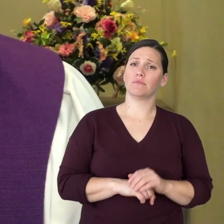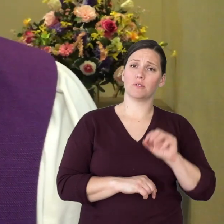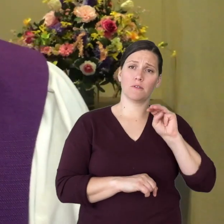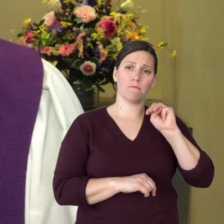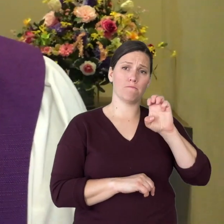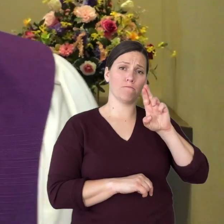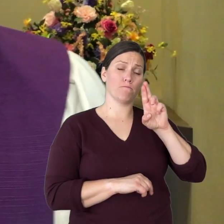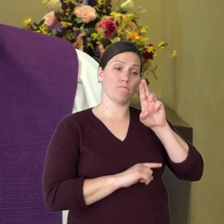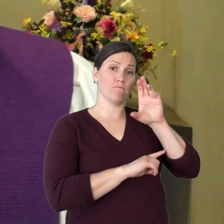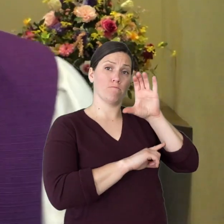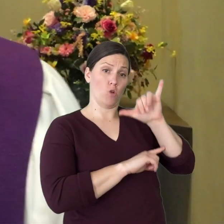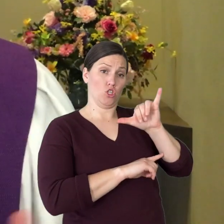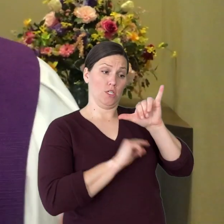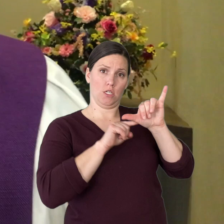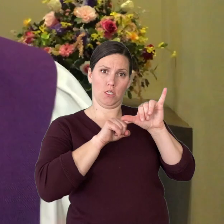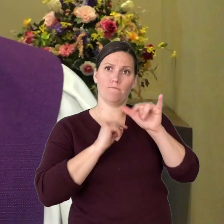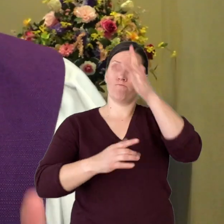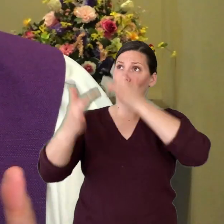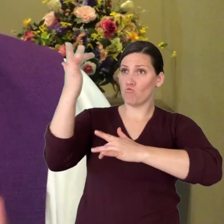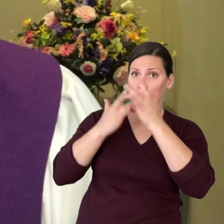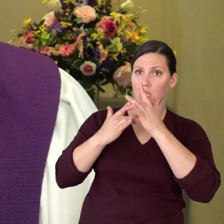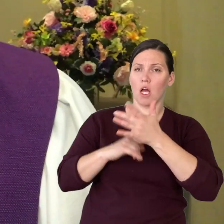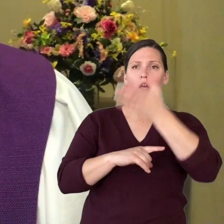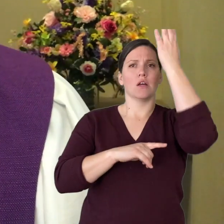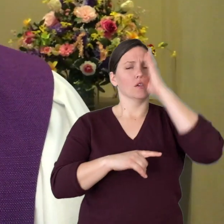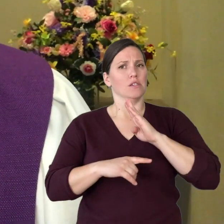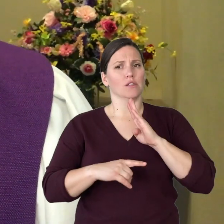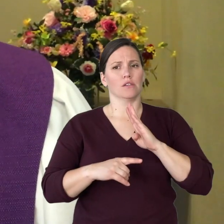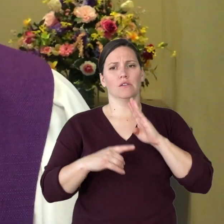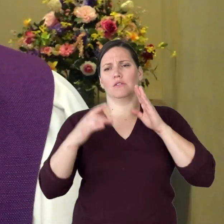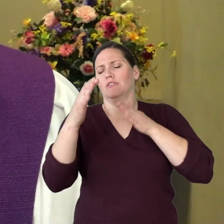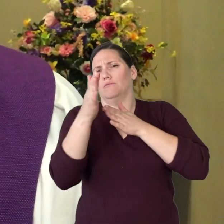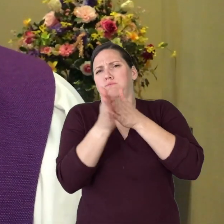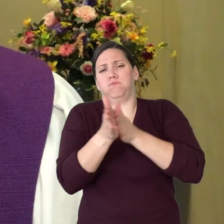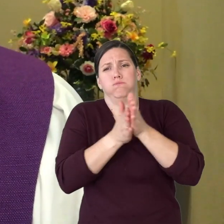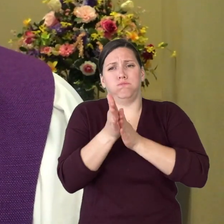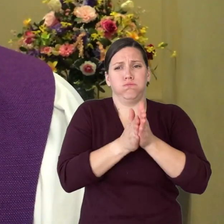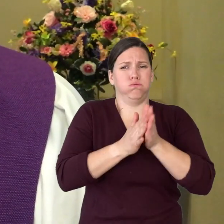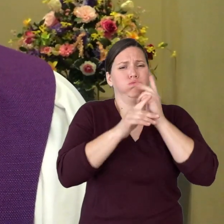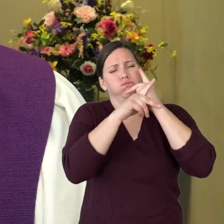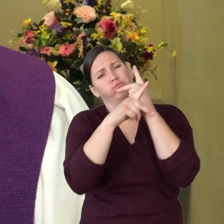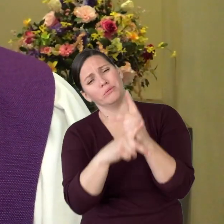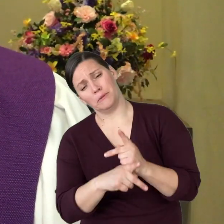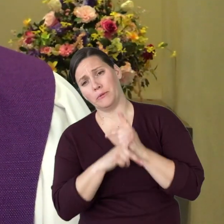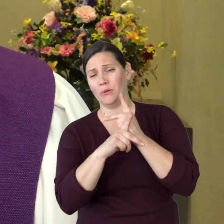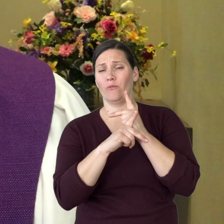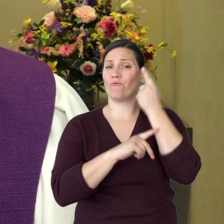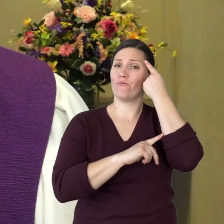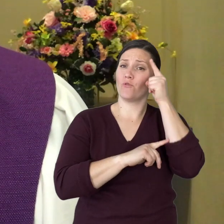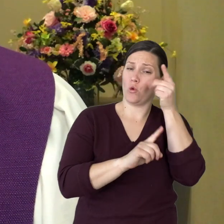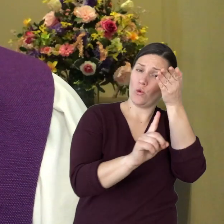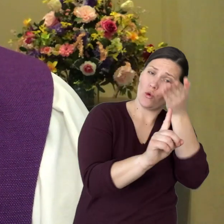Mercy. Mercy is God's compassion and kindness to broken